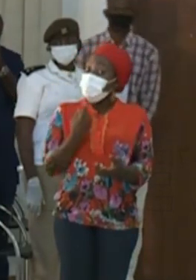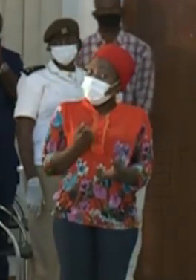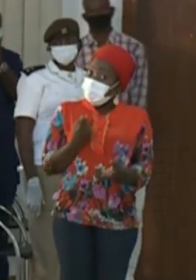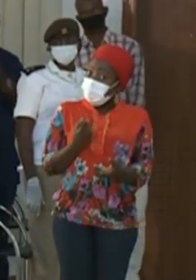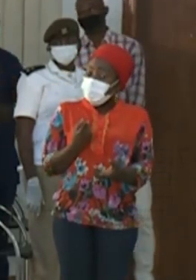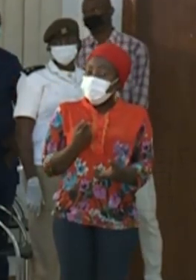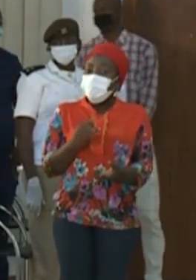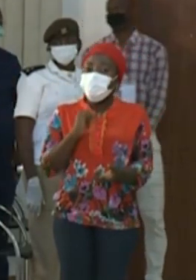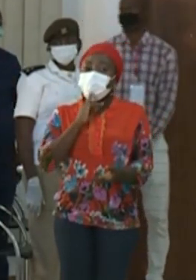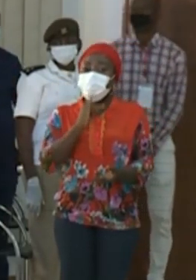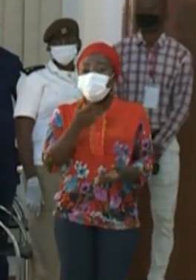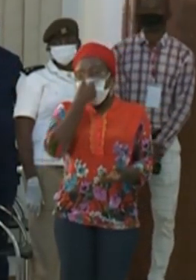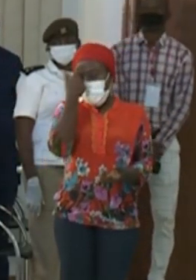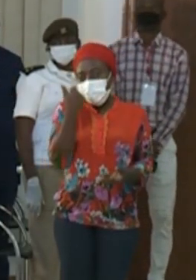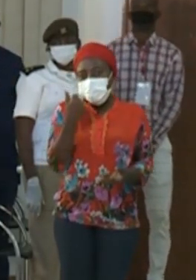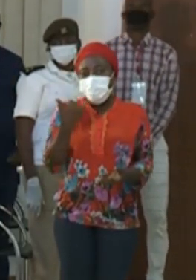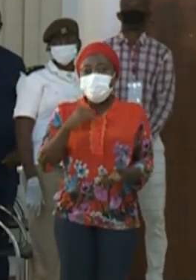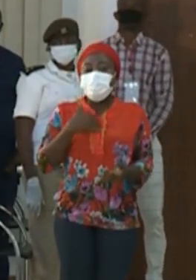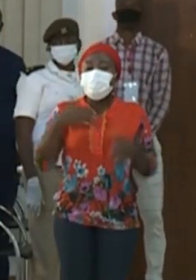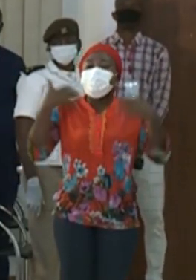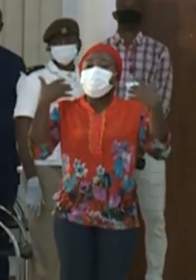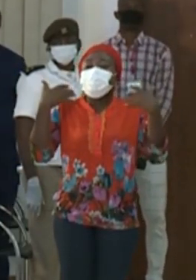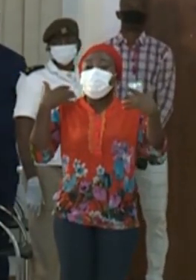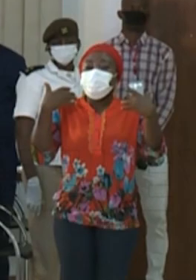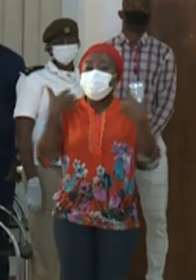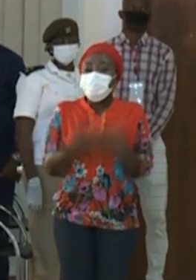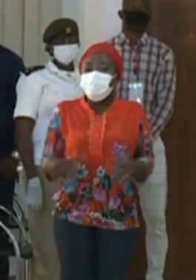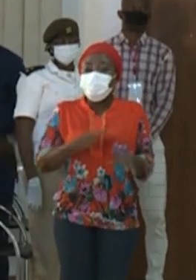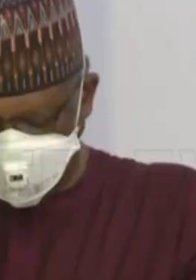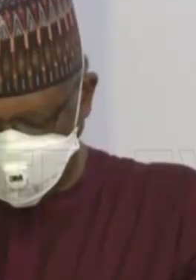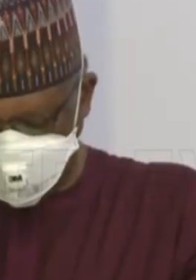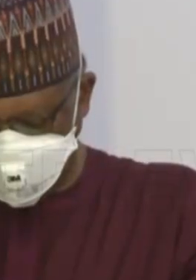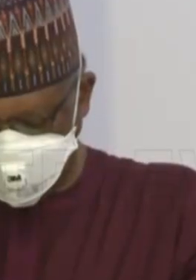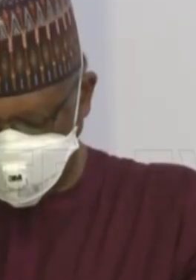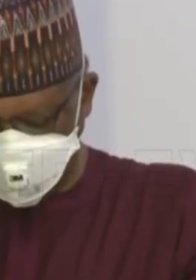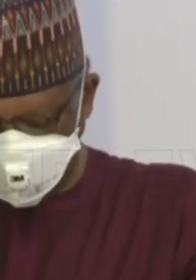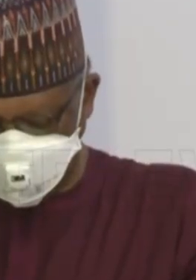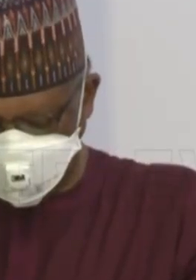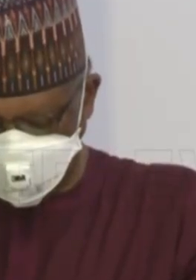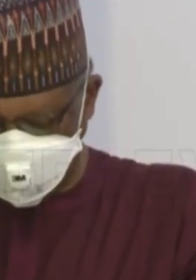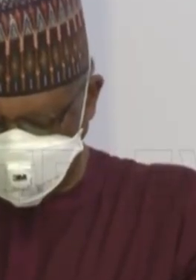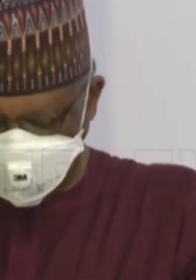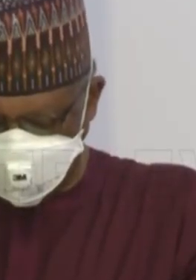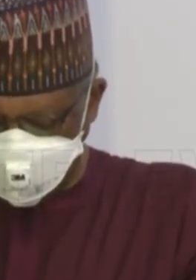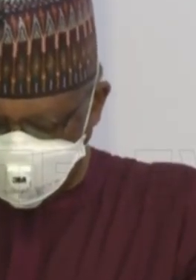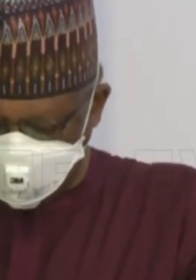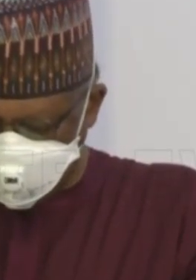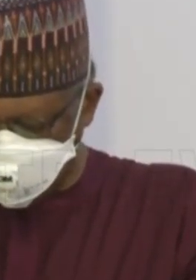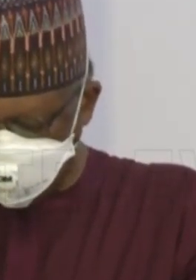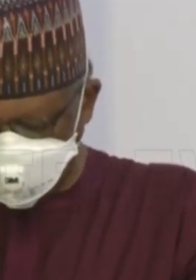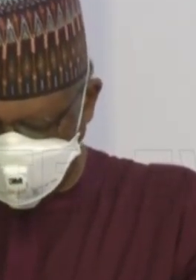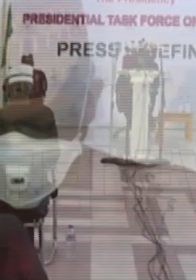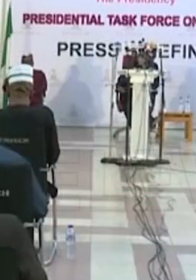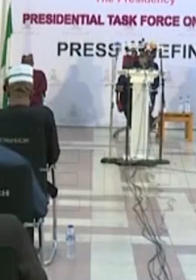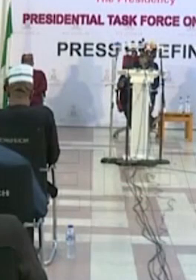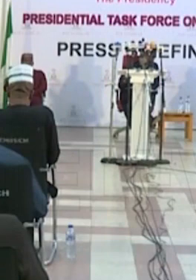official, it is because they have run out of test kits and reagents. What can the PTF do to help them? Thank